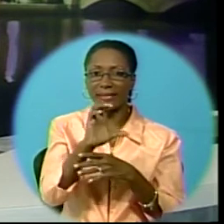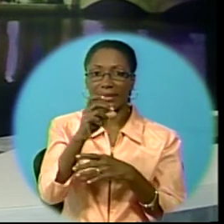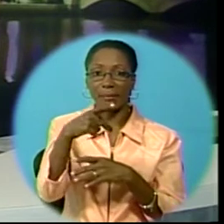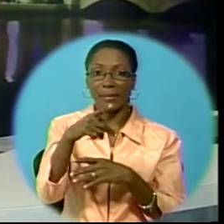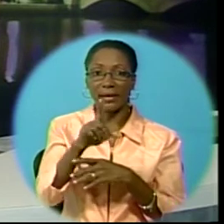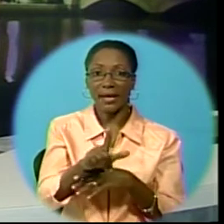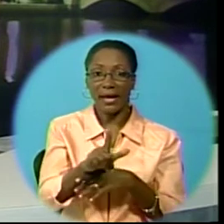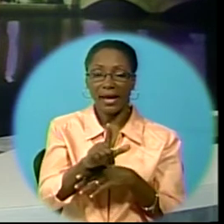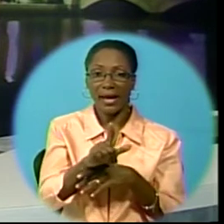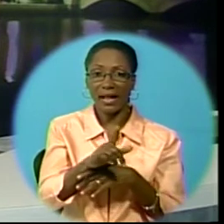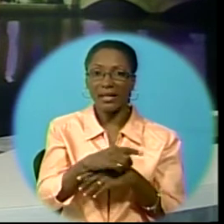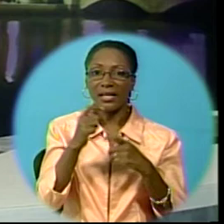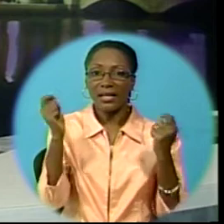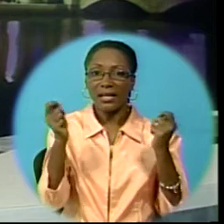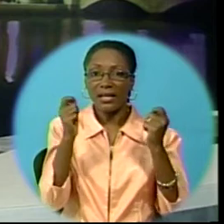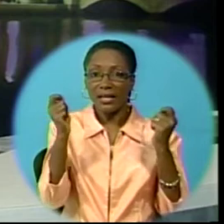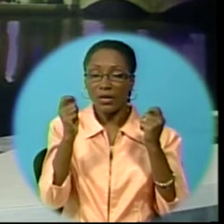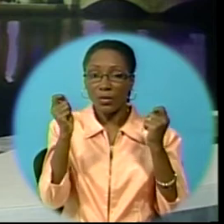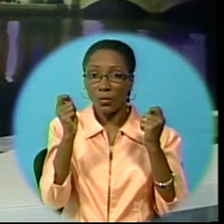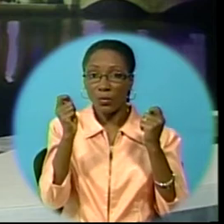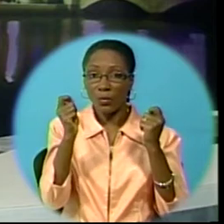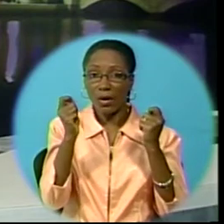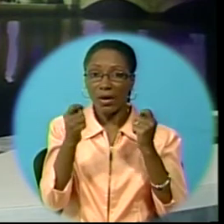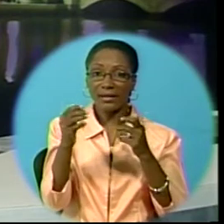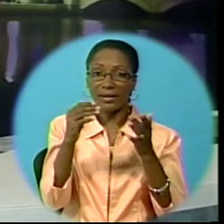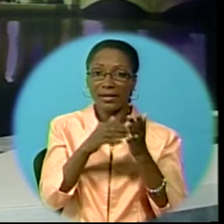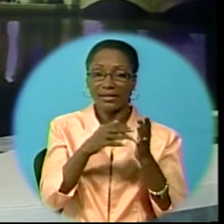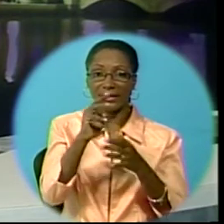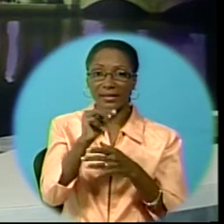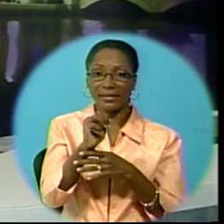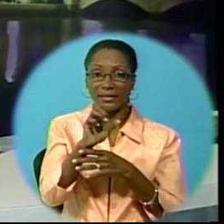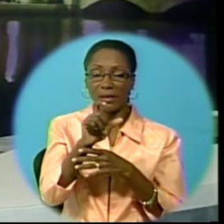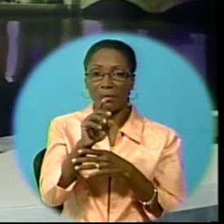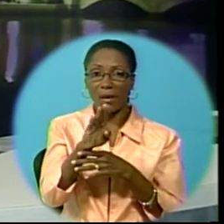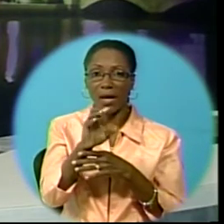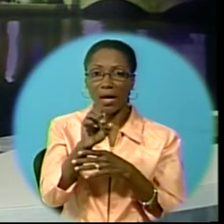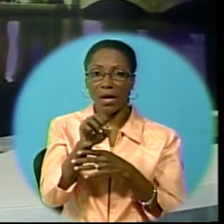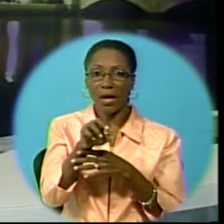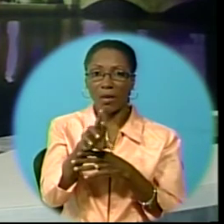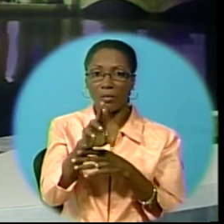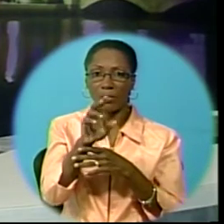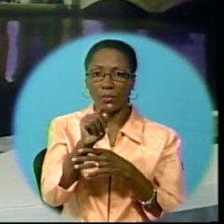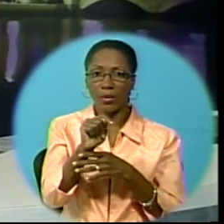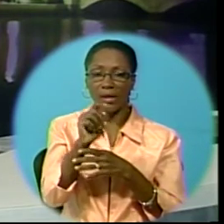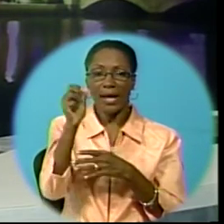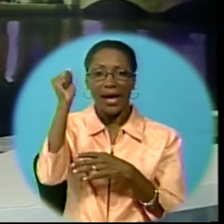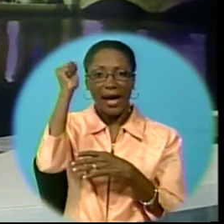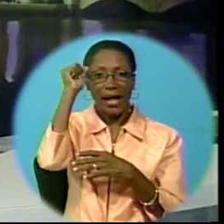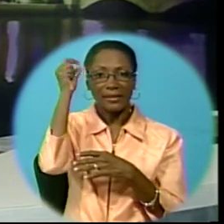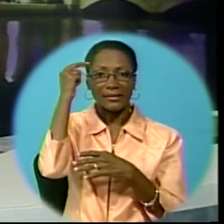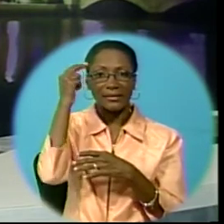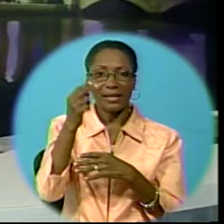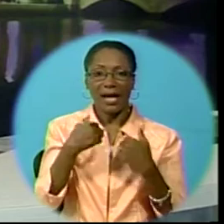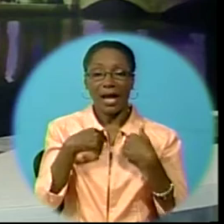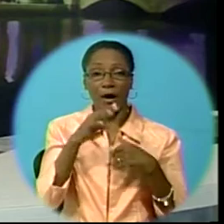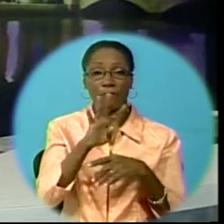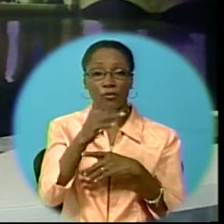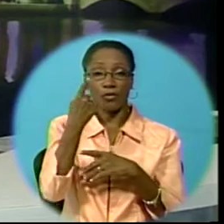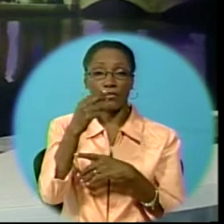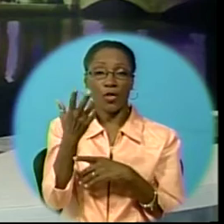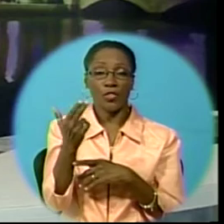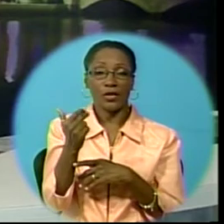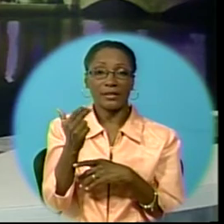set up a five-wicket win for the Melbourne Renegades in the Australian Big Bash. Al-Hassan snapped up four for 13 as the Renegades